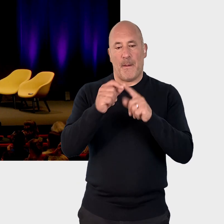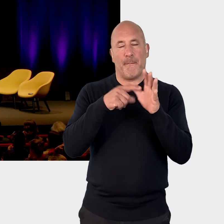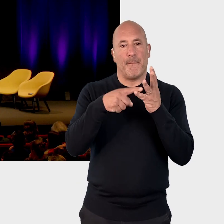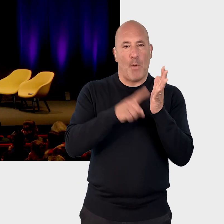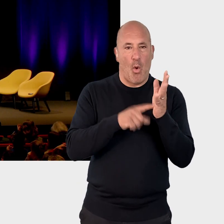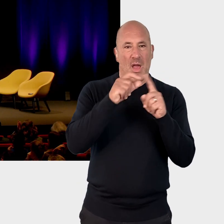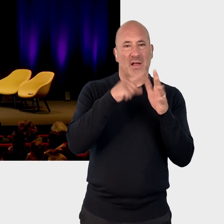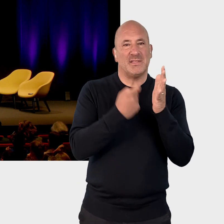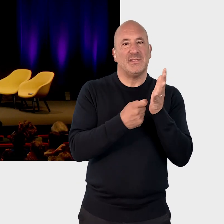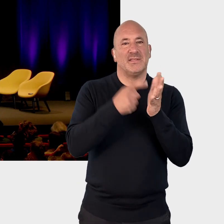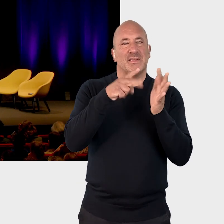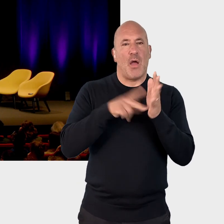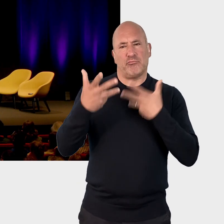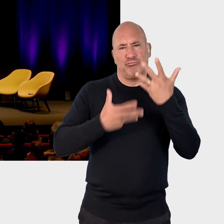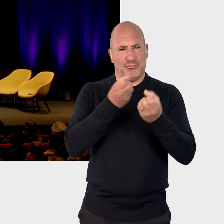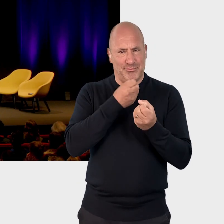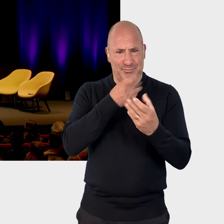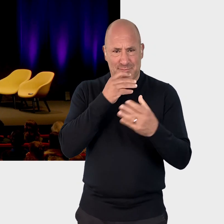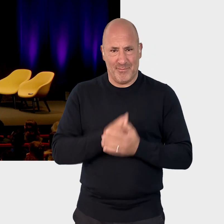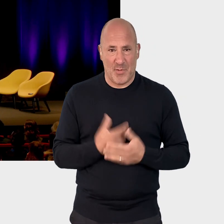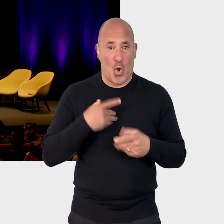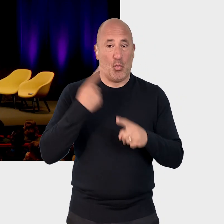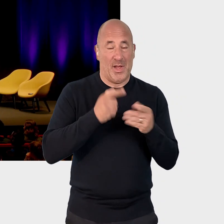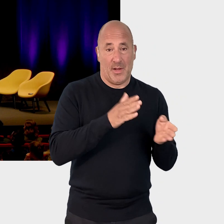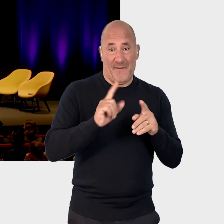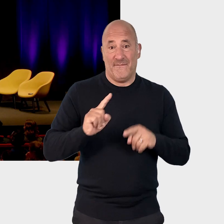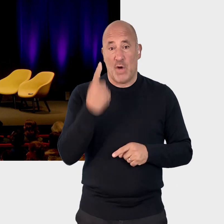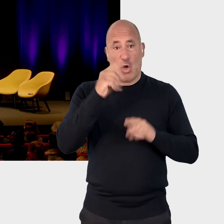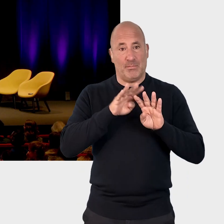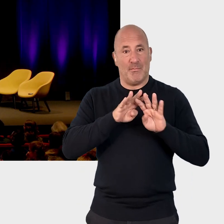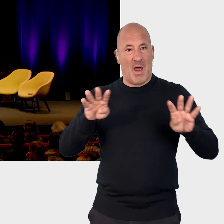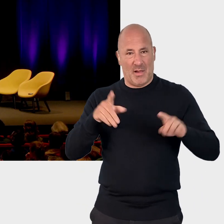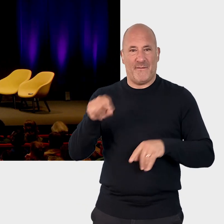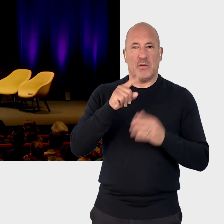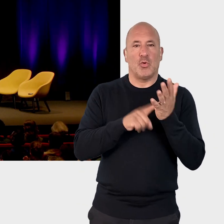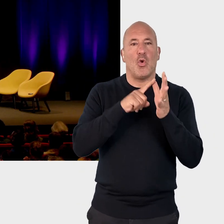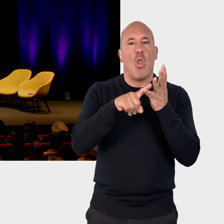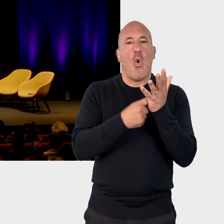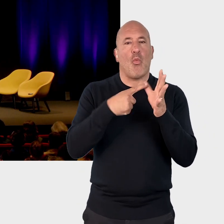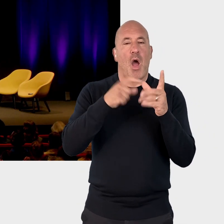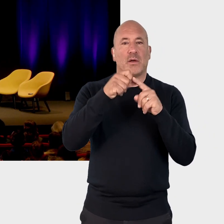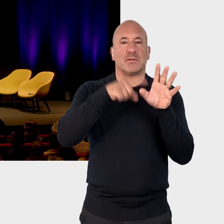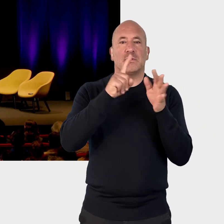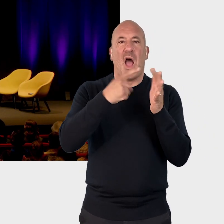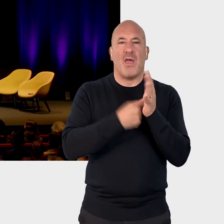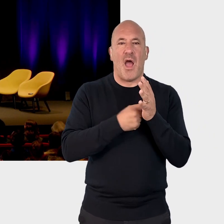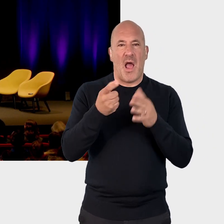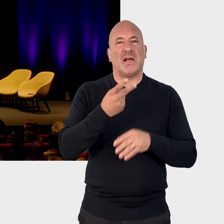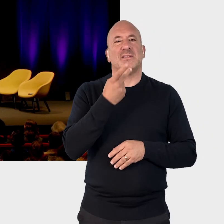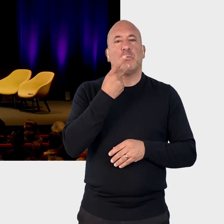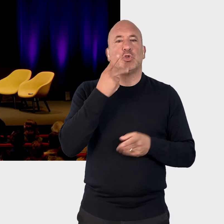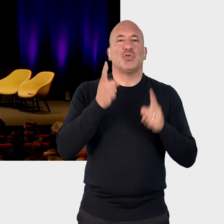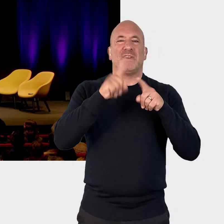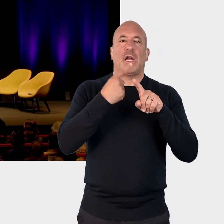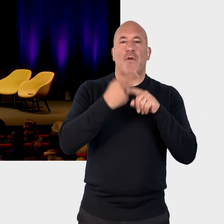Thank you very much to Paul and Darren for those great words. And I'm now going to quickly move on to the first panel of the day and invite Laura Dyer, the Deputy